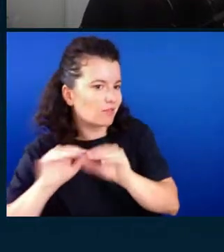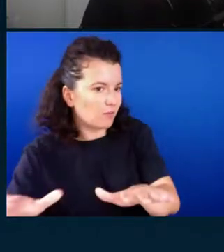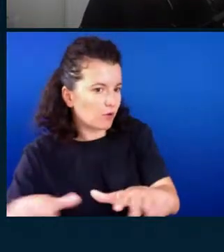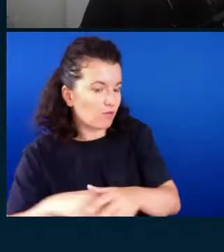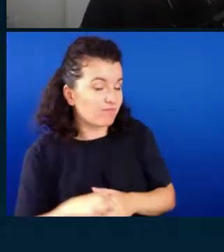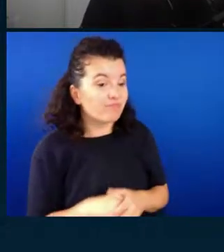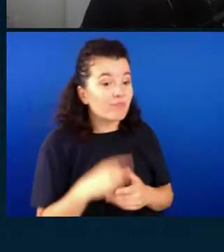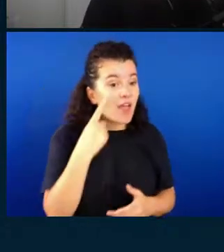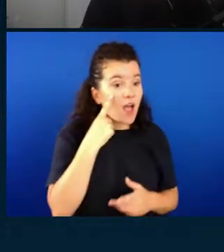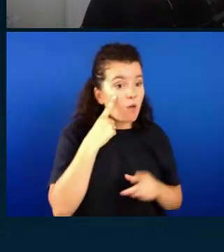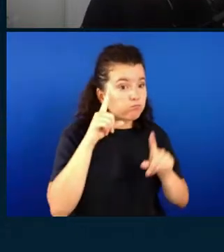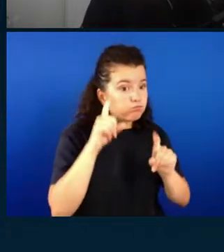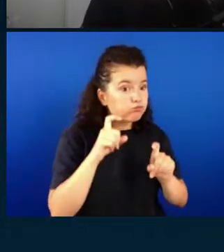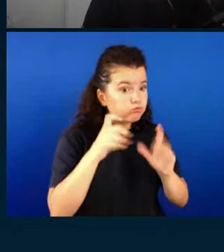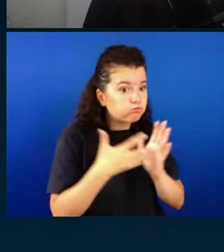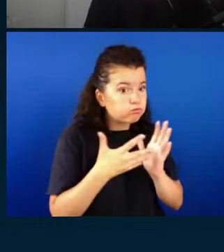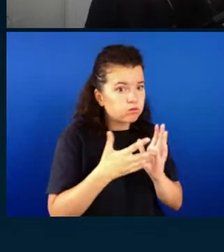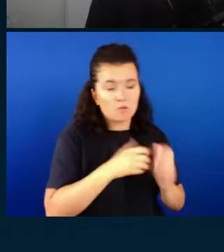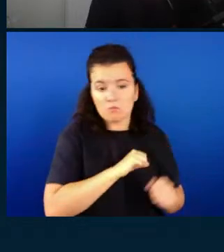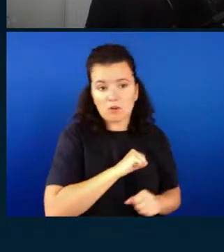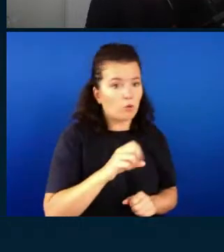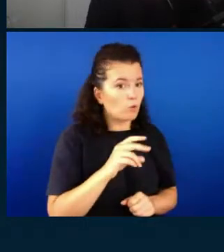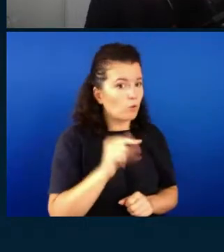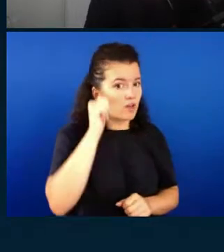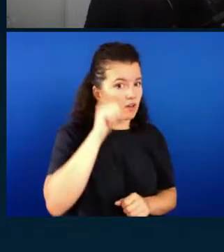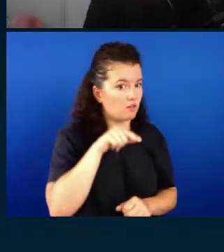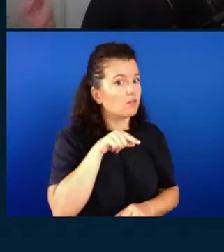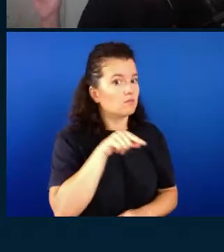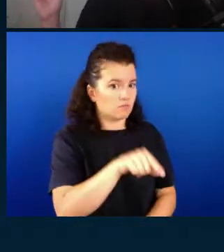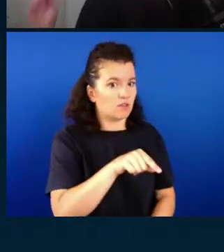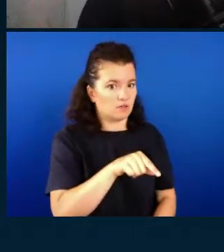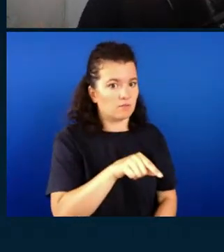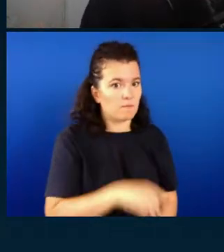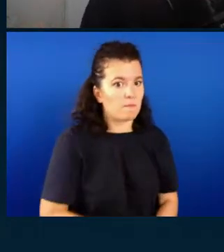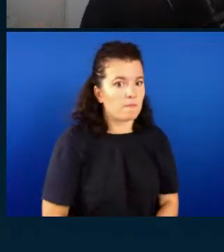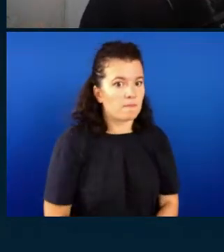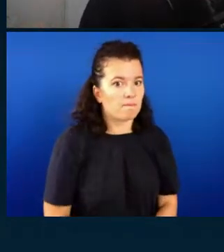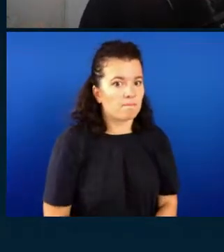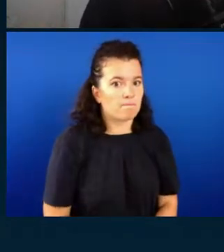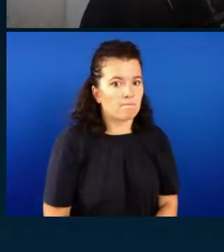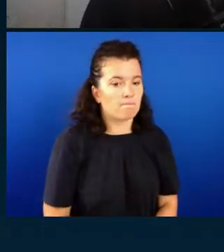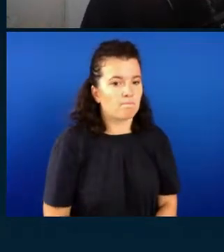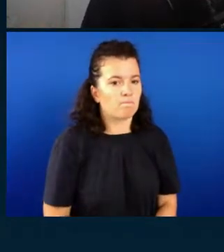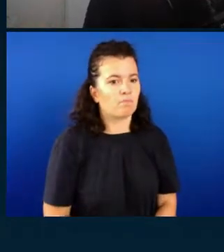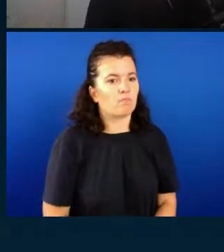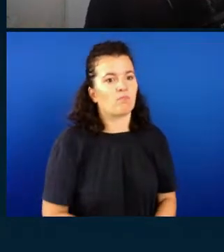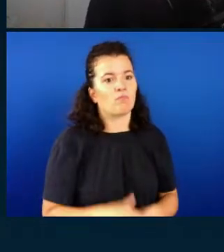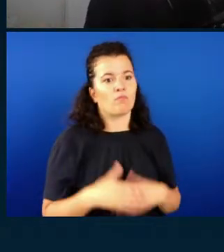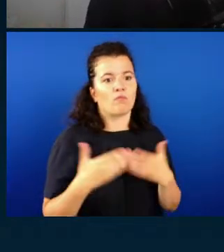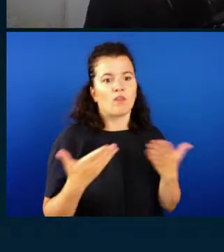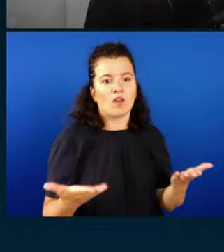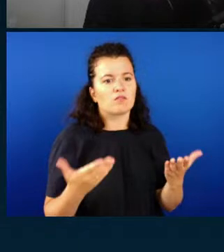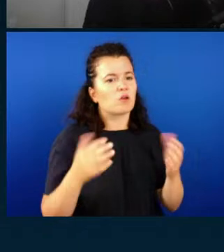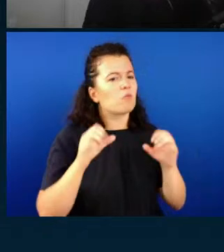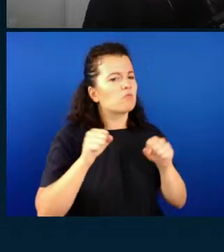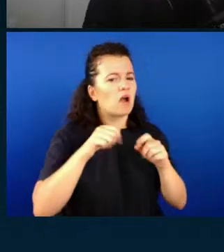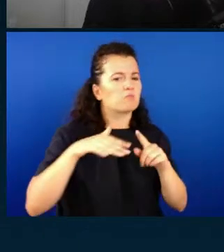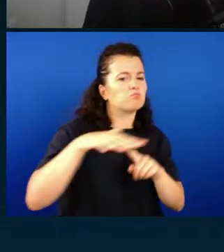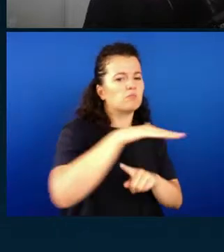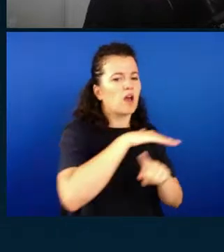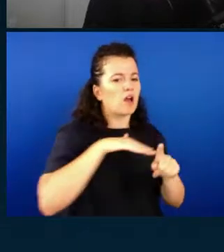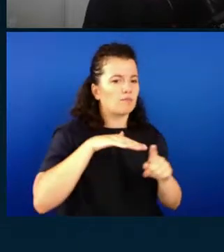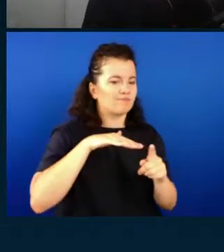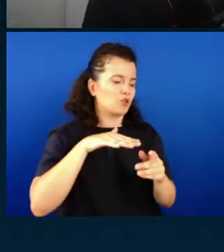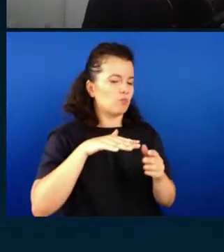quick in Visual Studio Code. There are options available to create a local environment and run